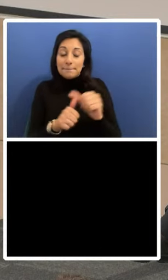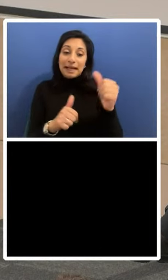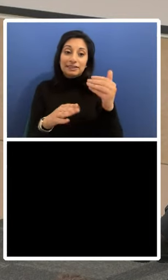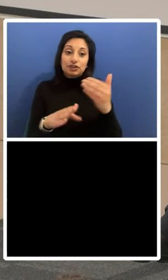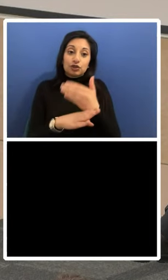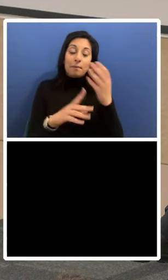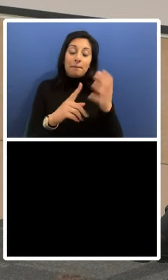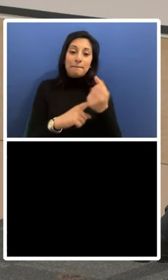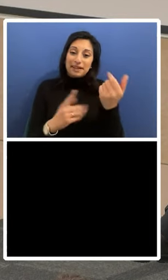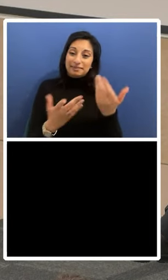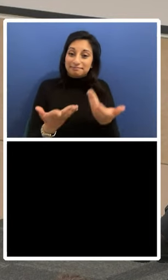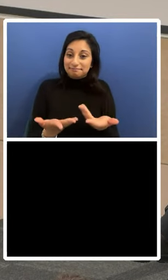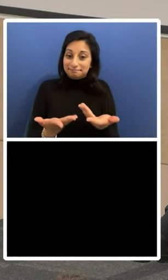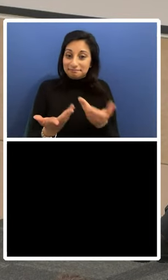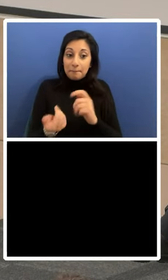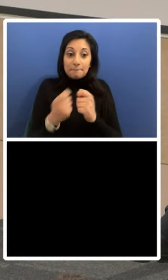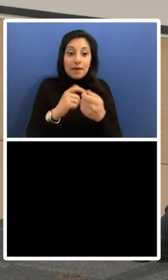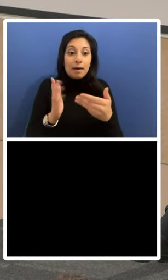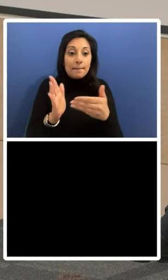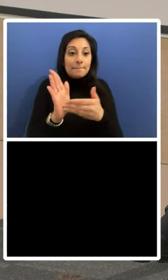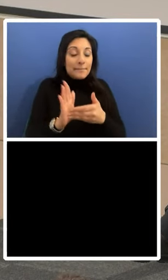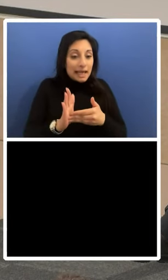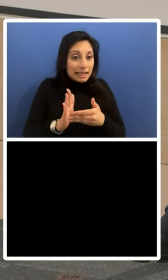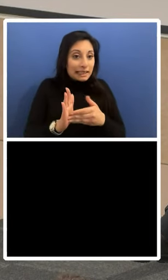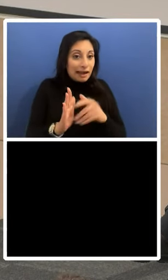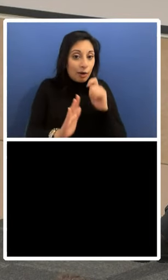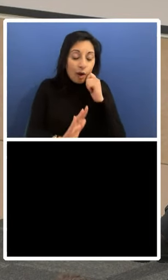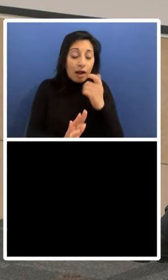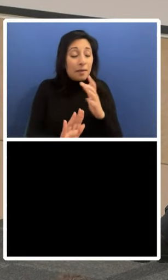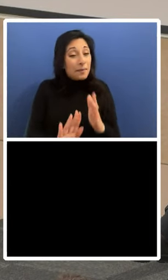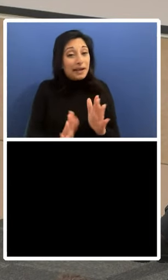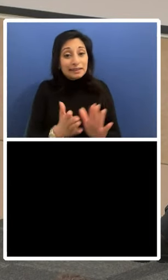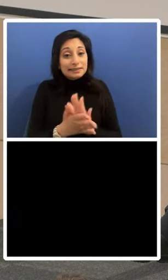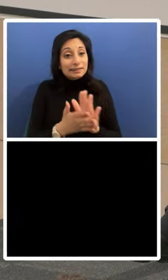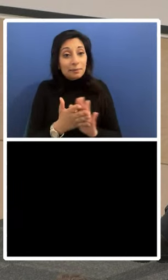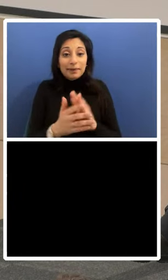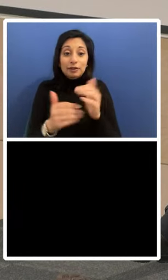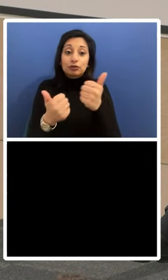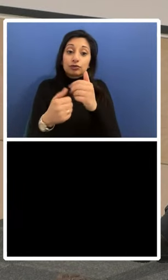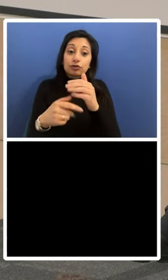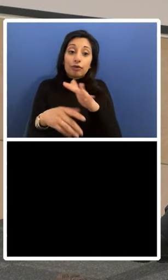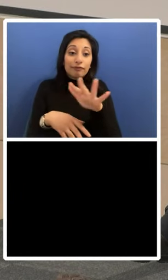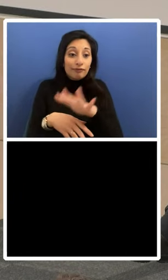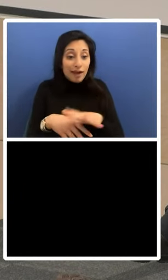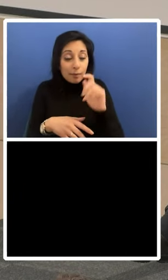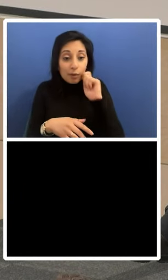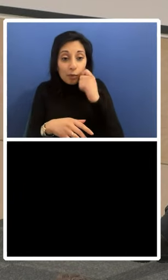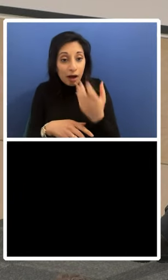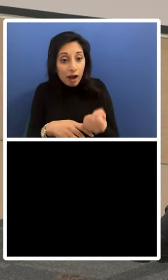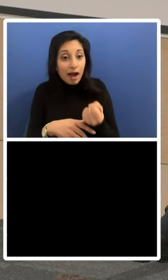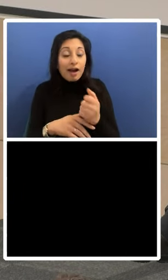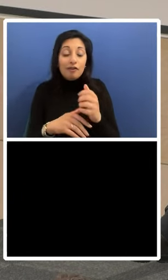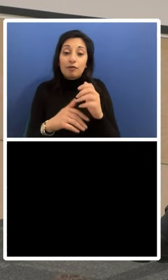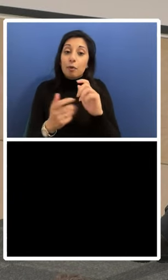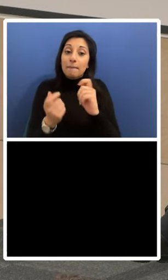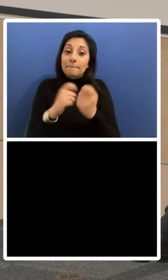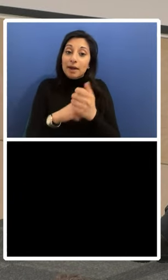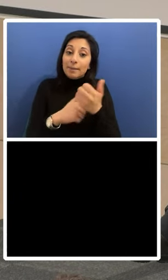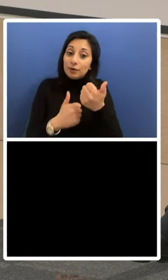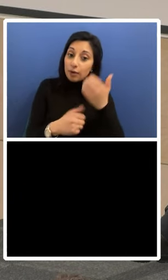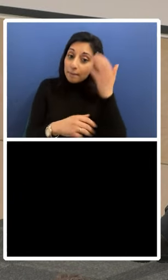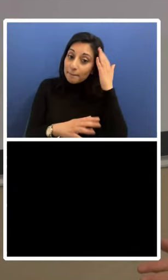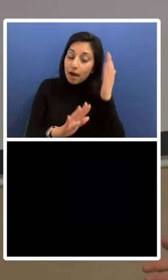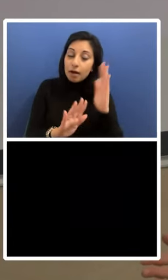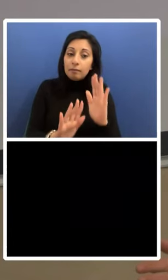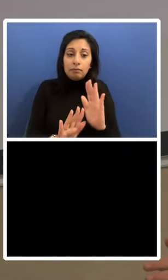can't get a good job and have a good family and be a good mum or a good dad or, you know. It doesn't mean you're a failure, right? Yeah. Like, that's I listened